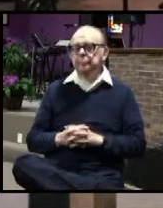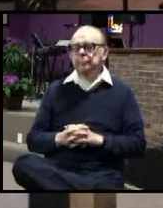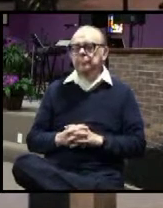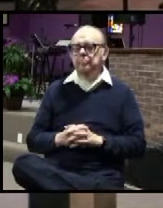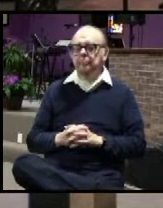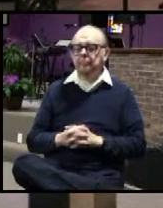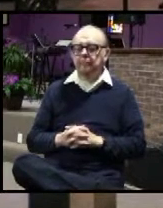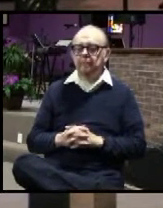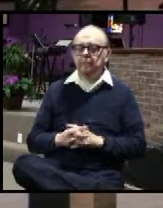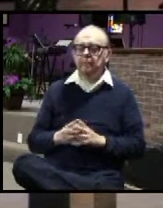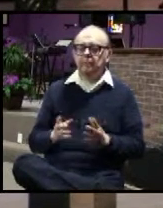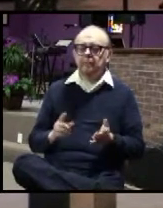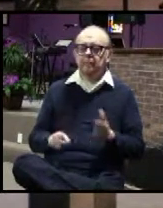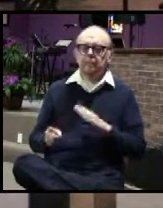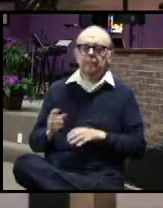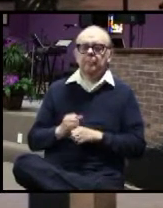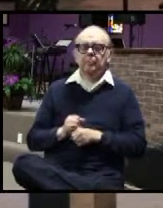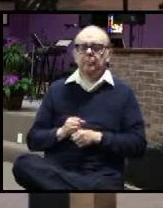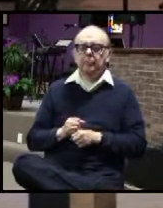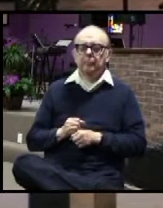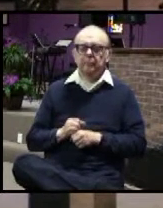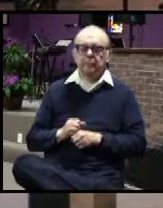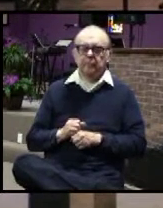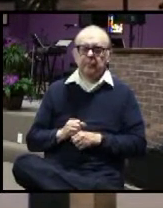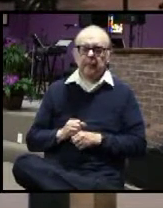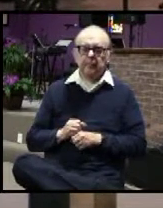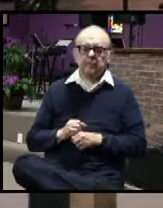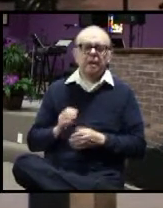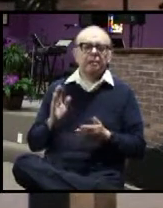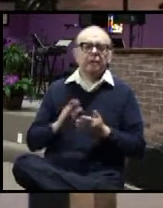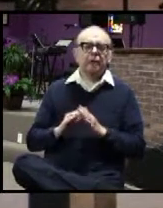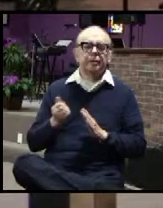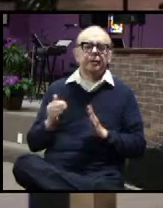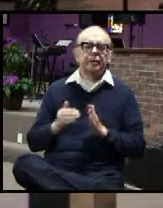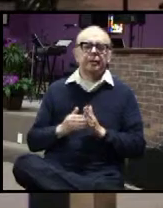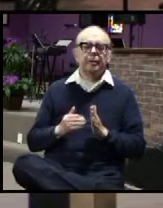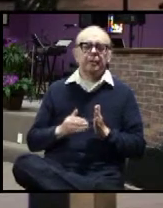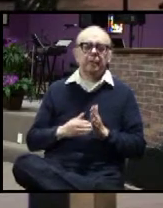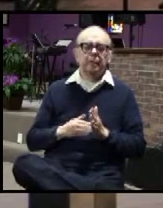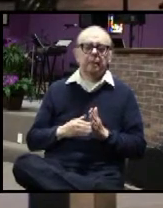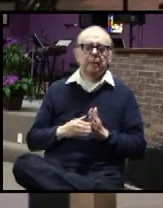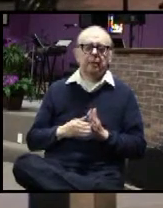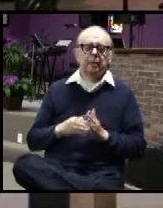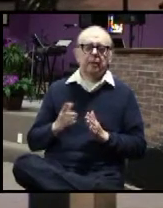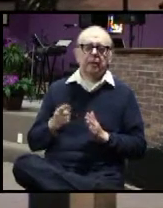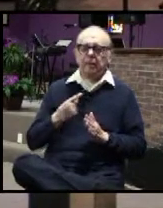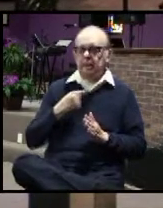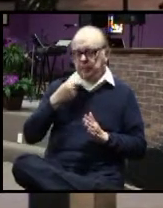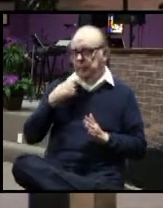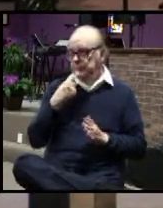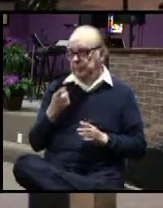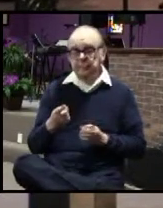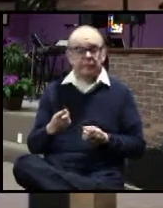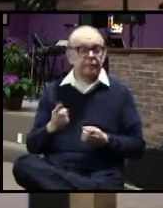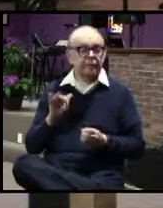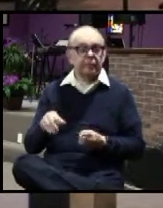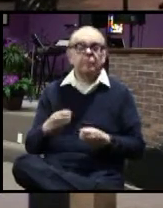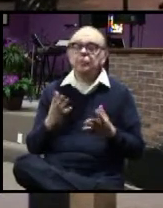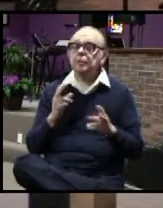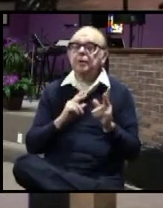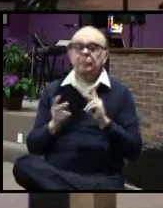He ends up eventually getting down to 10,000. And God told him, he says, Gideon, that's too many.